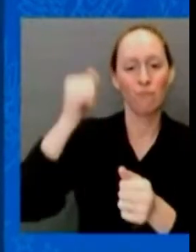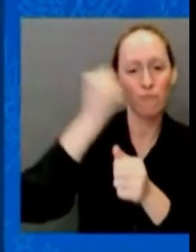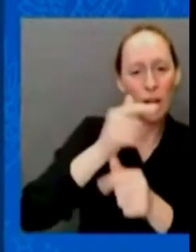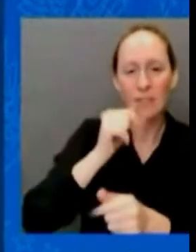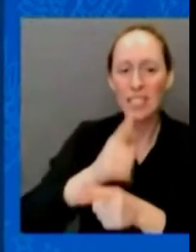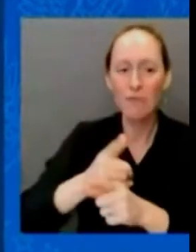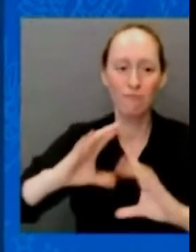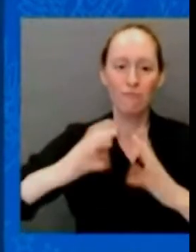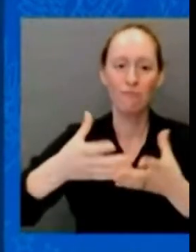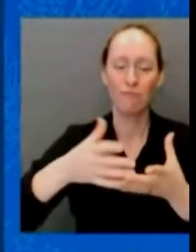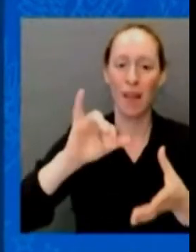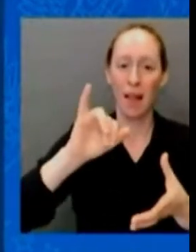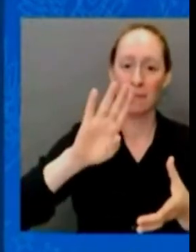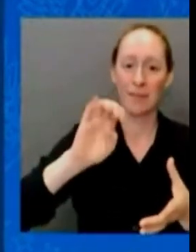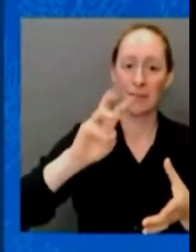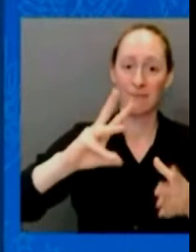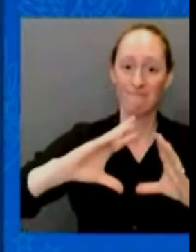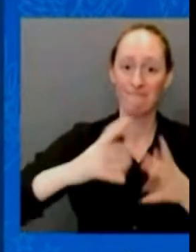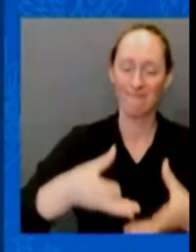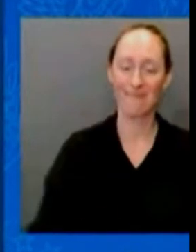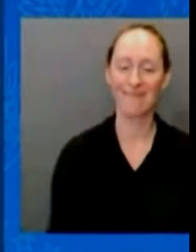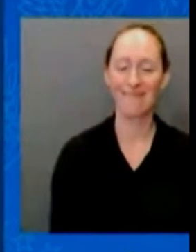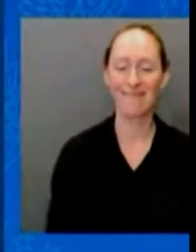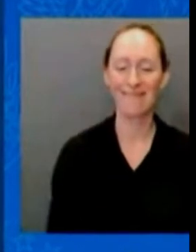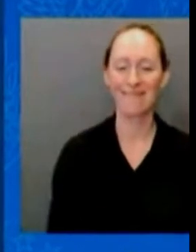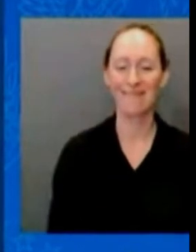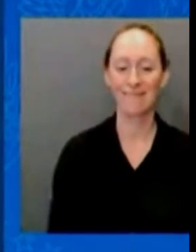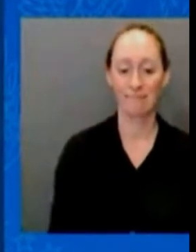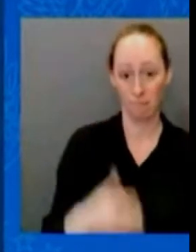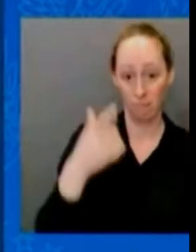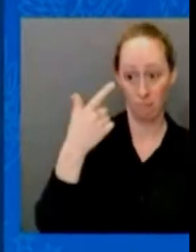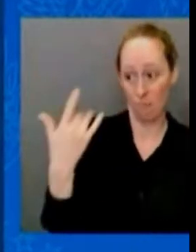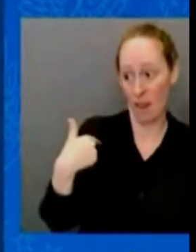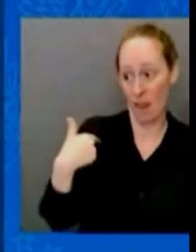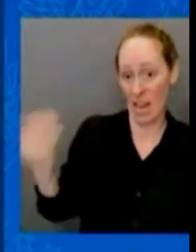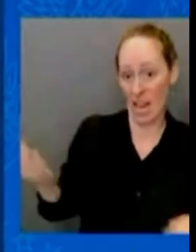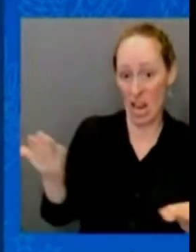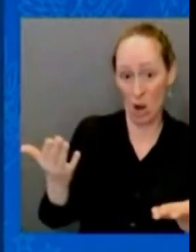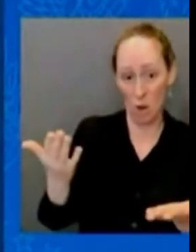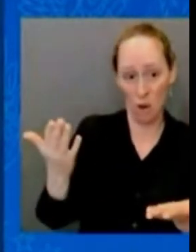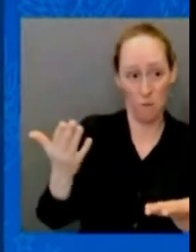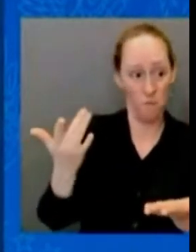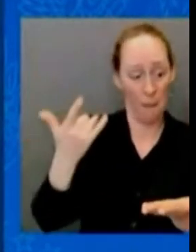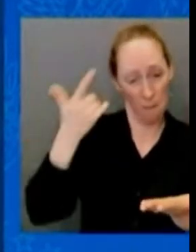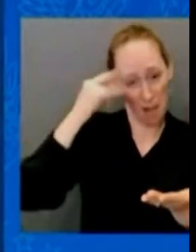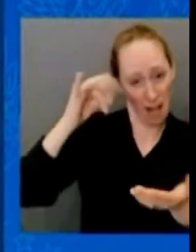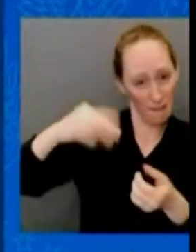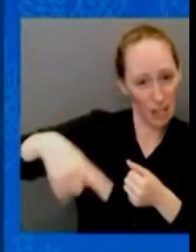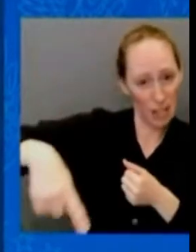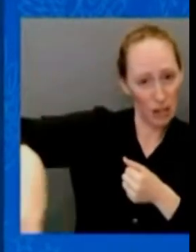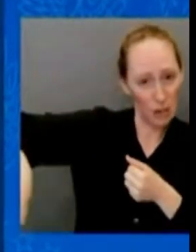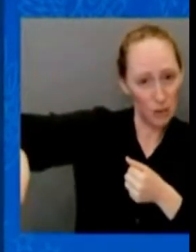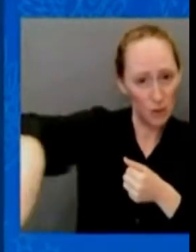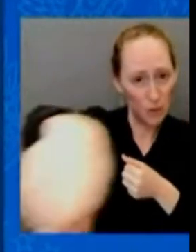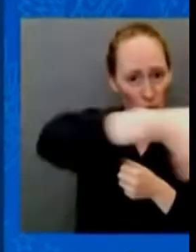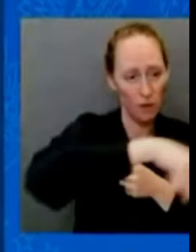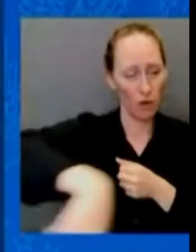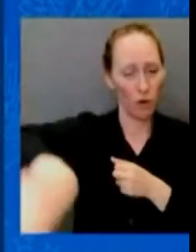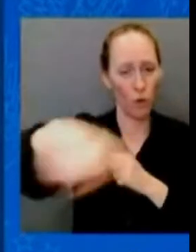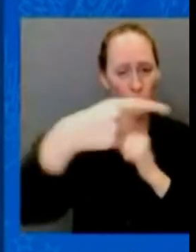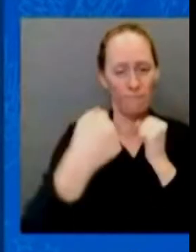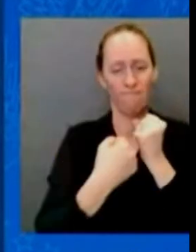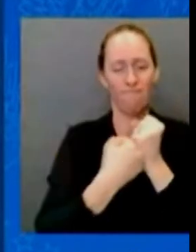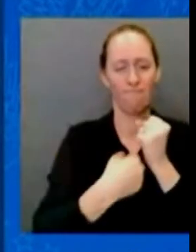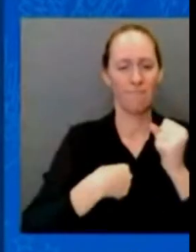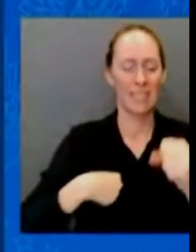because of the IBW, not a joke. They endorsed me early on, and along with, quite frankly, every other union